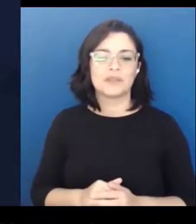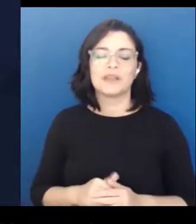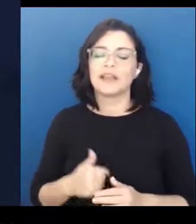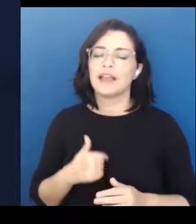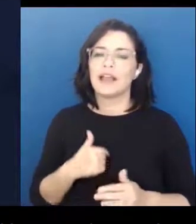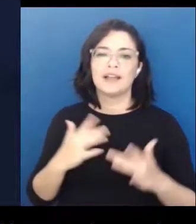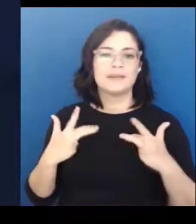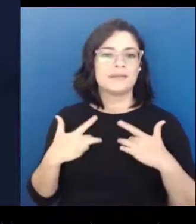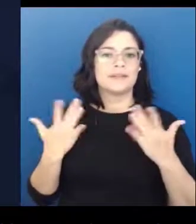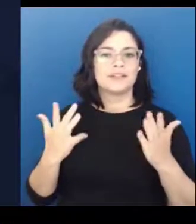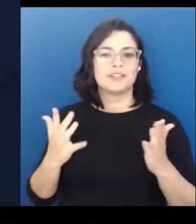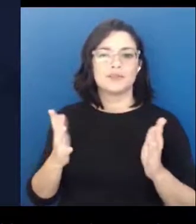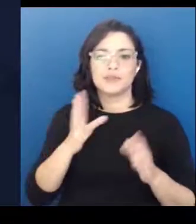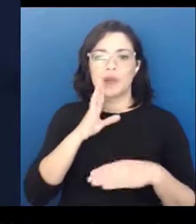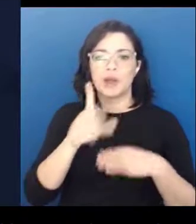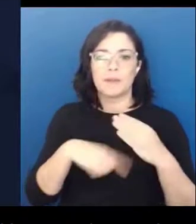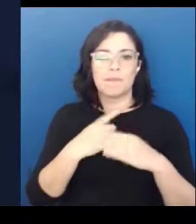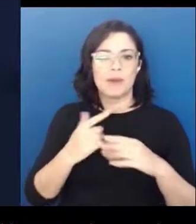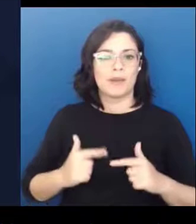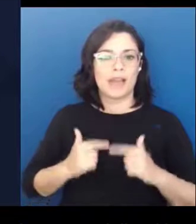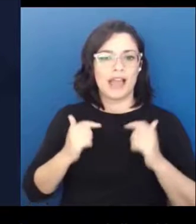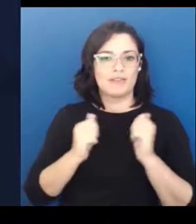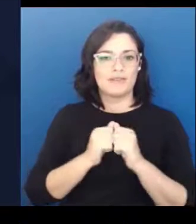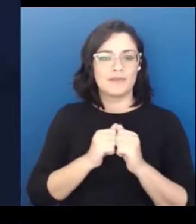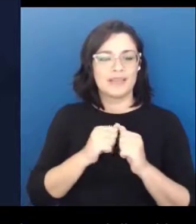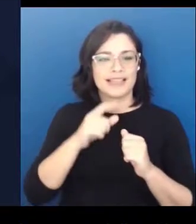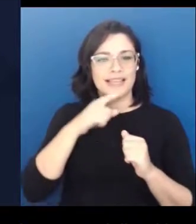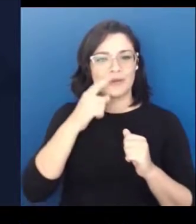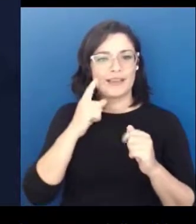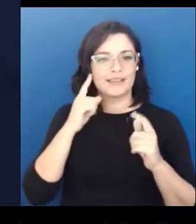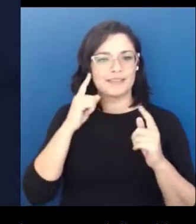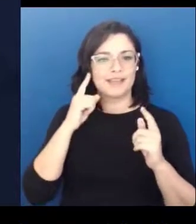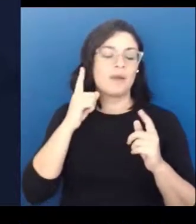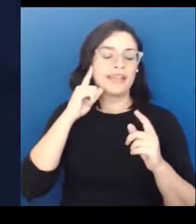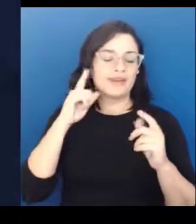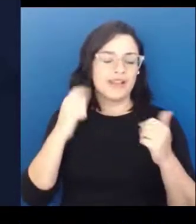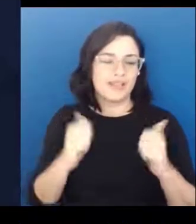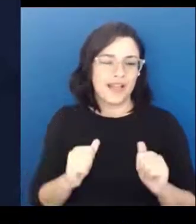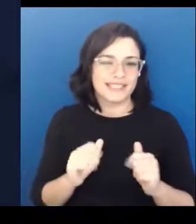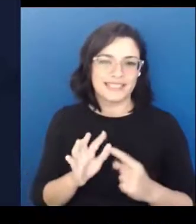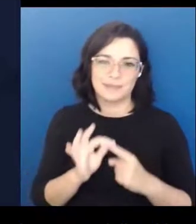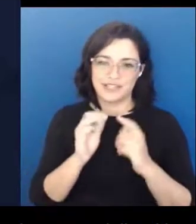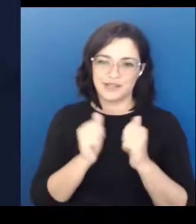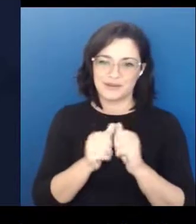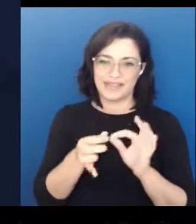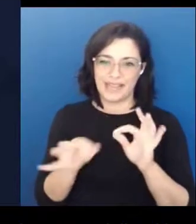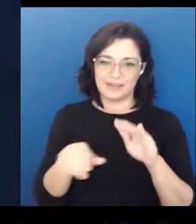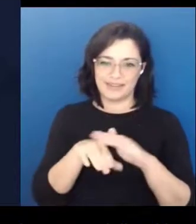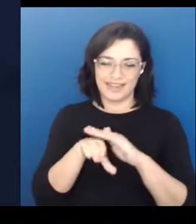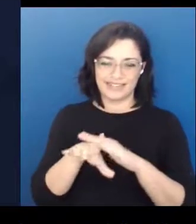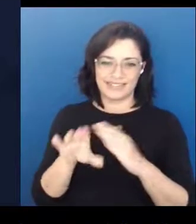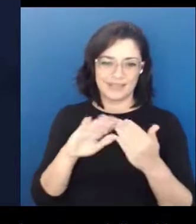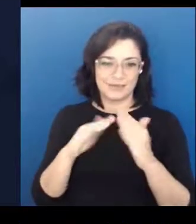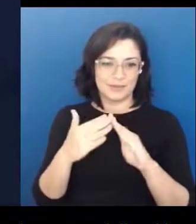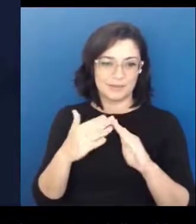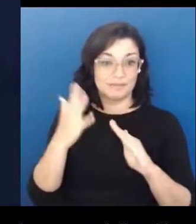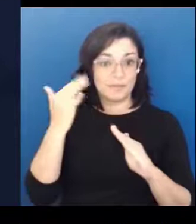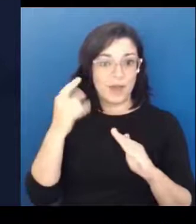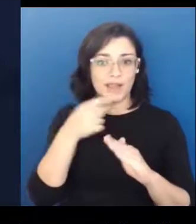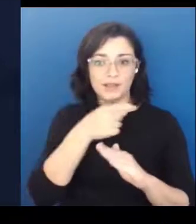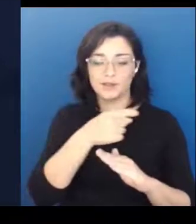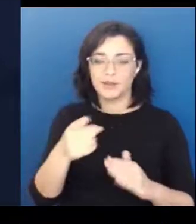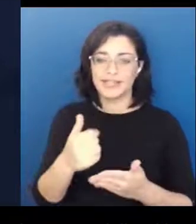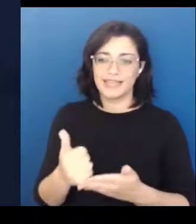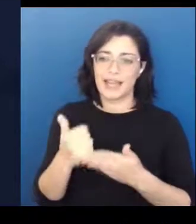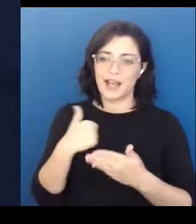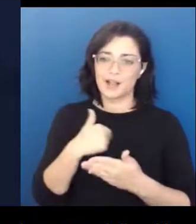especially with you, with the captioning access community, because you help us on our hearing loss journey to make